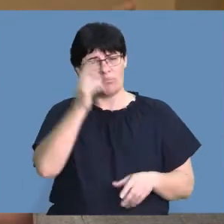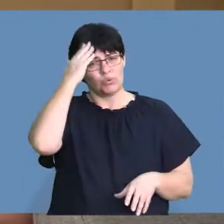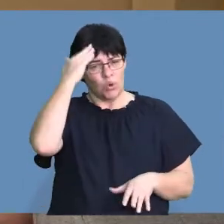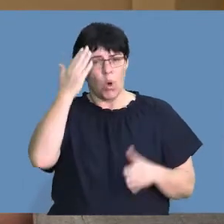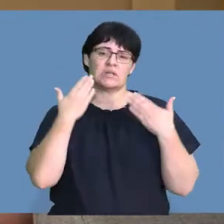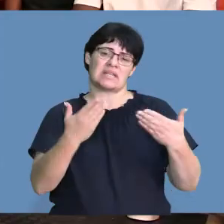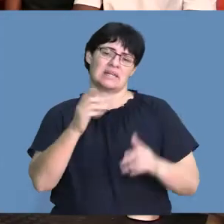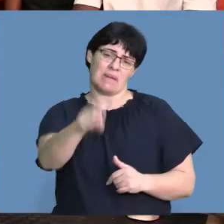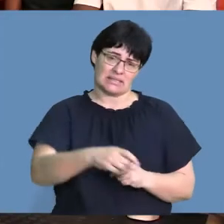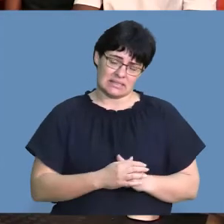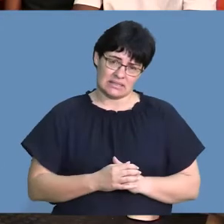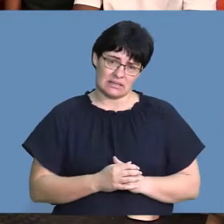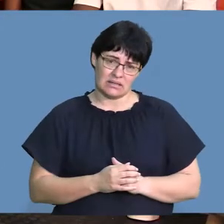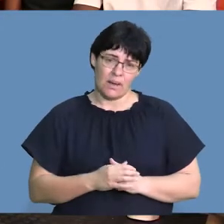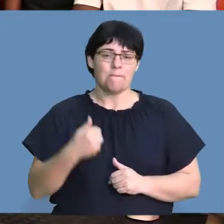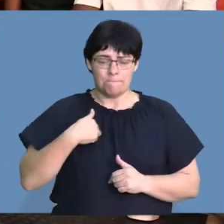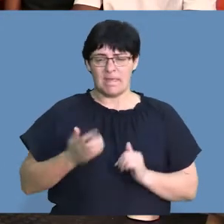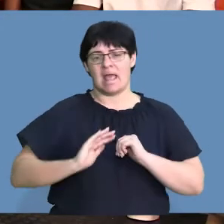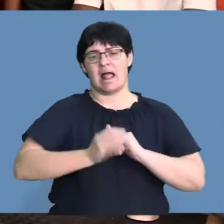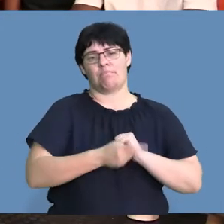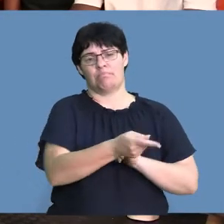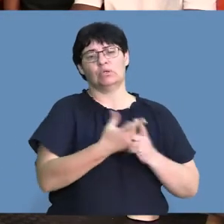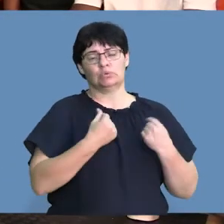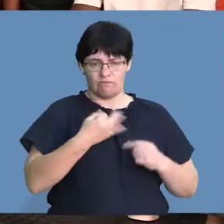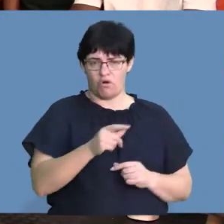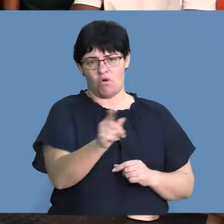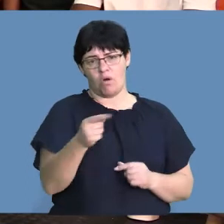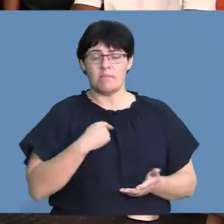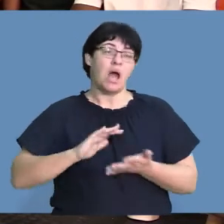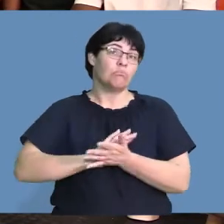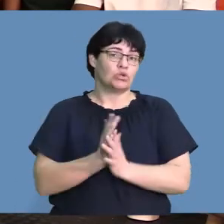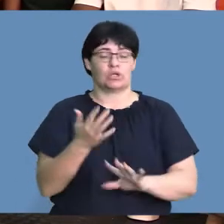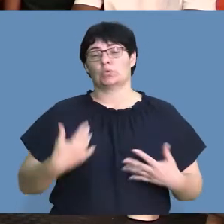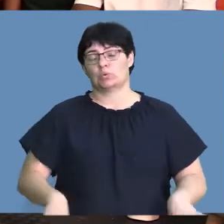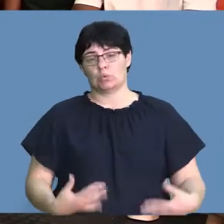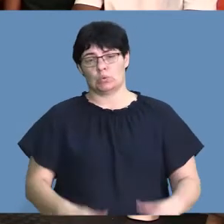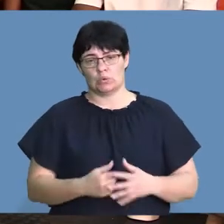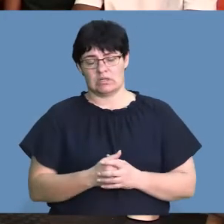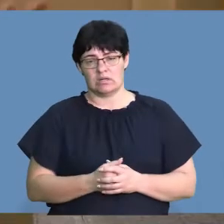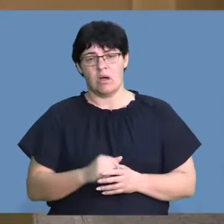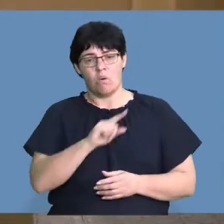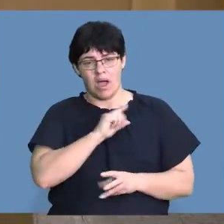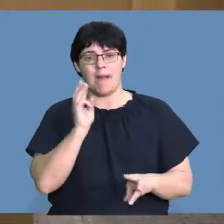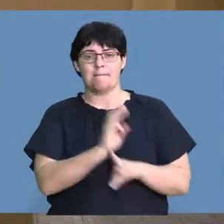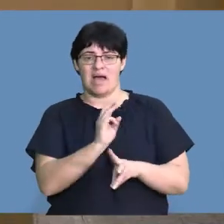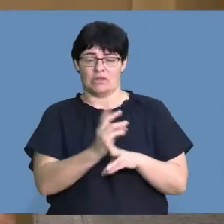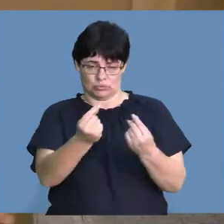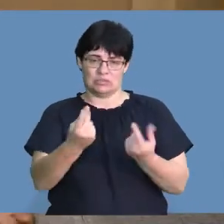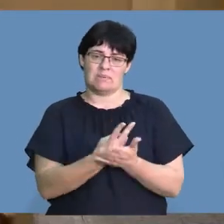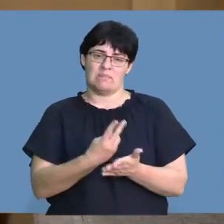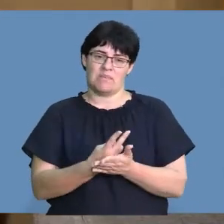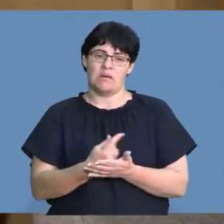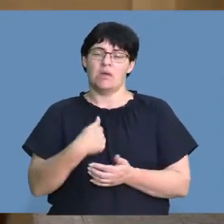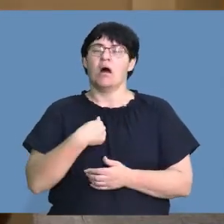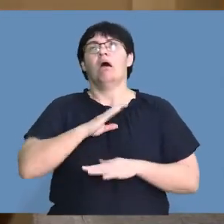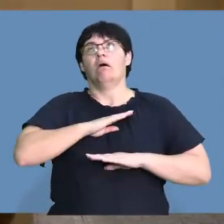you've got to study now. Go. I know that I would have appreciated that. And I know actually I did because my mum did that with me. So